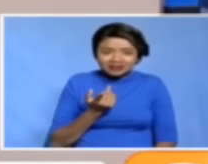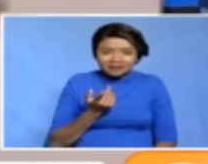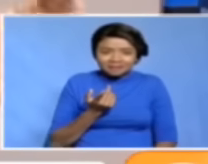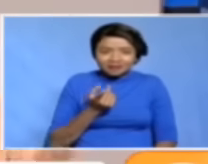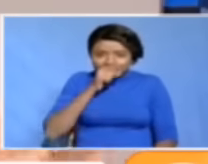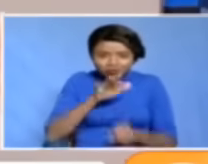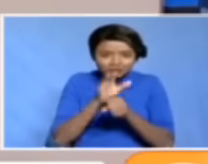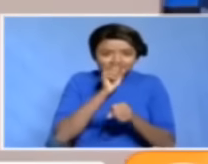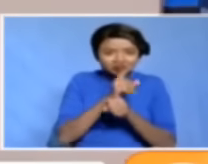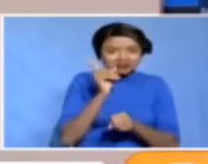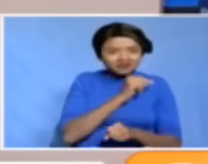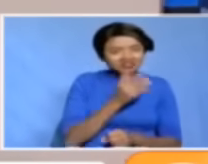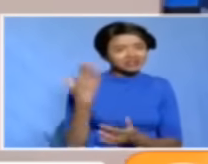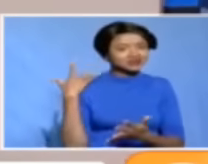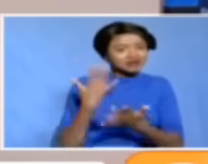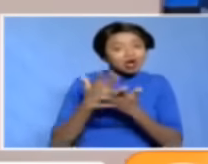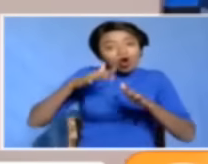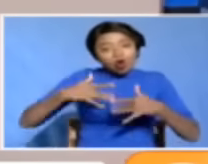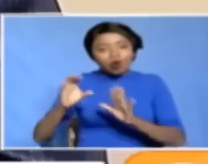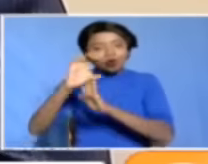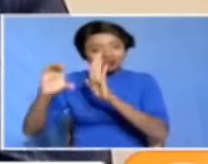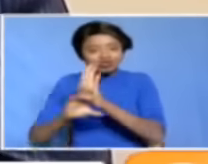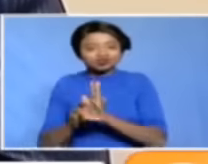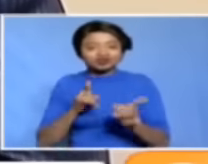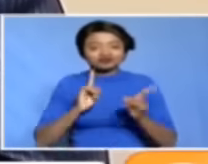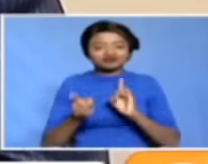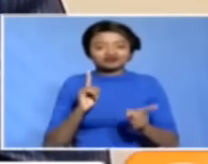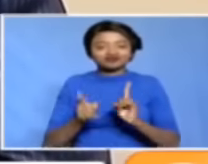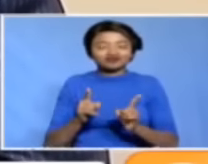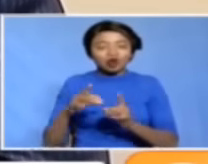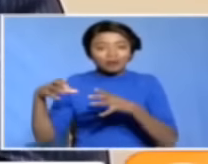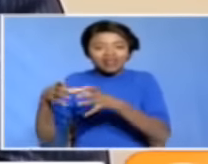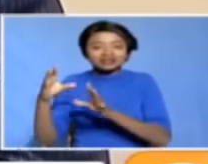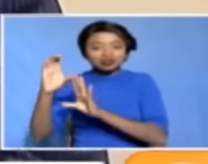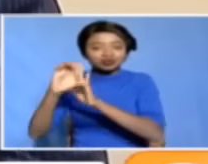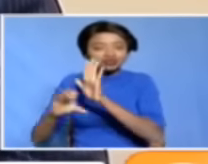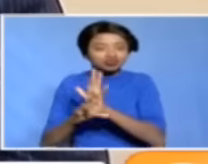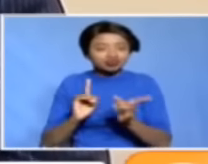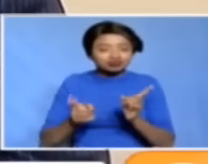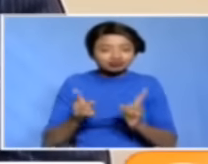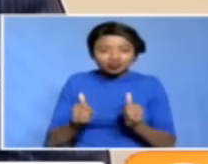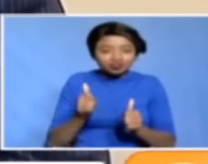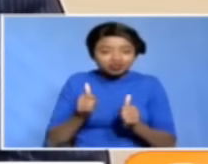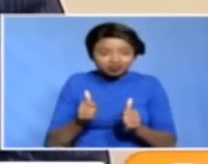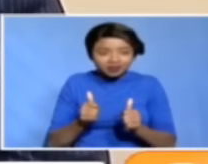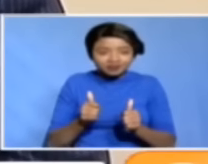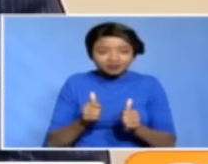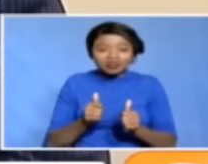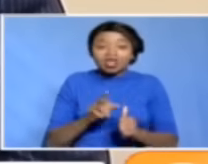the promises that were made, or is it the constitution that takes precedence? No. The president made those